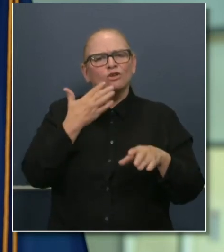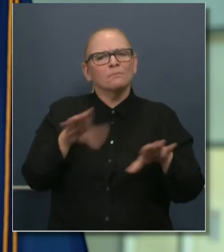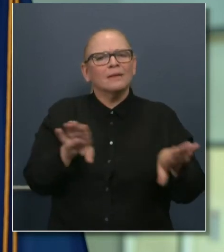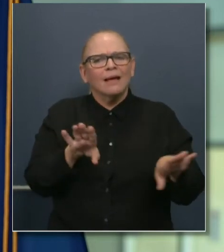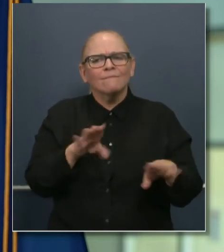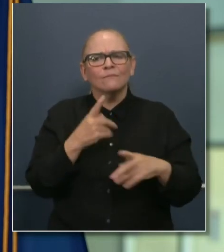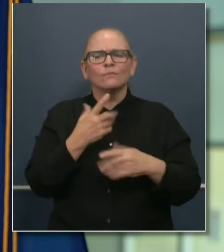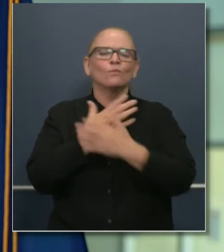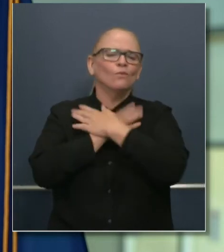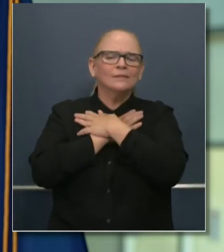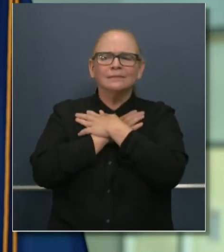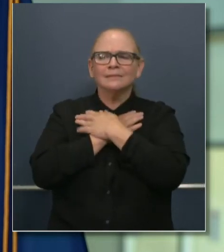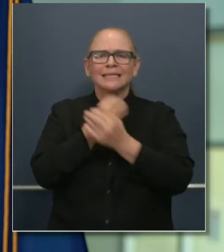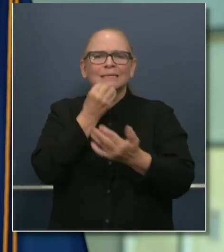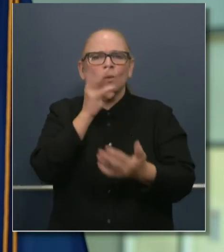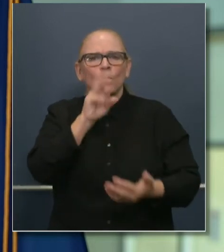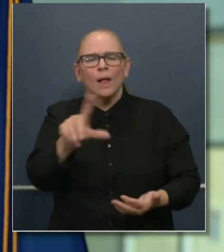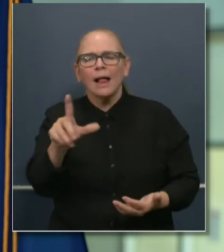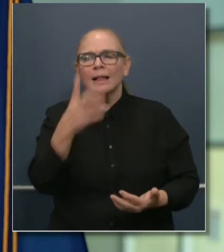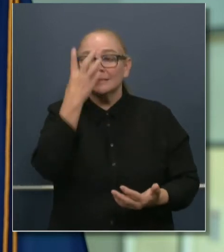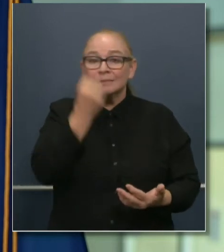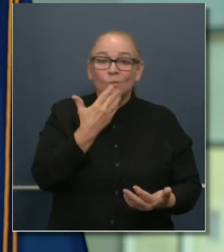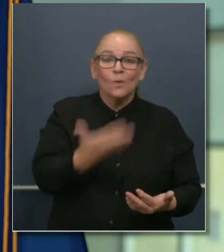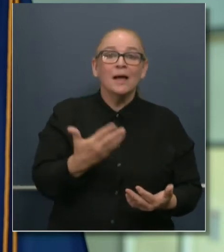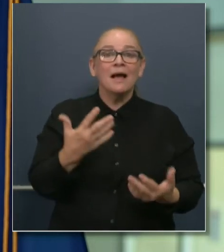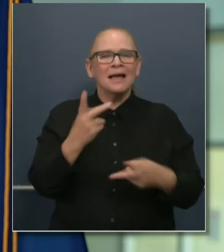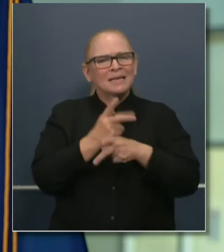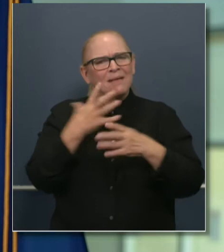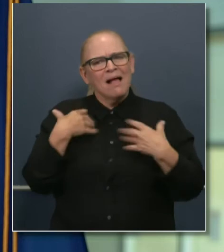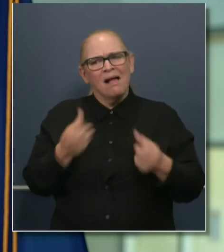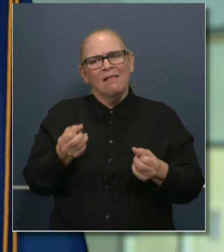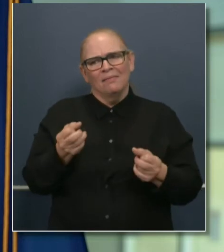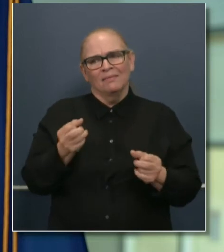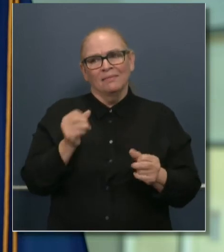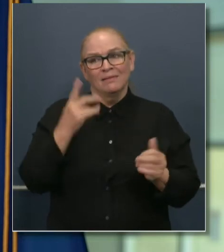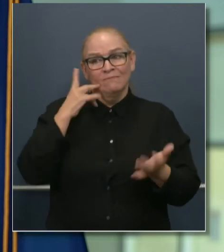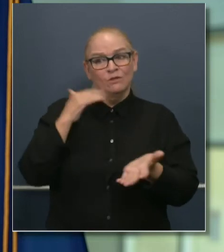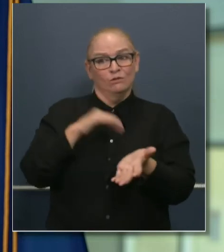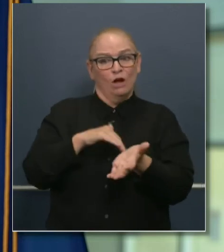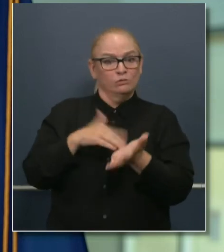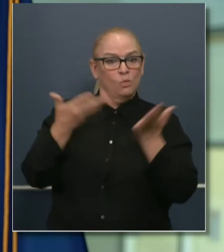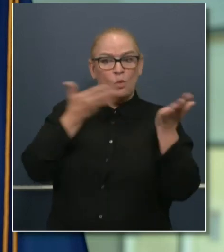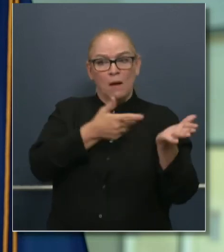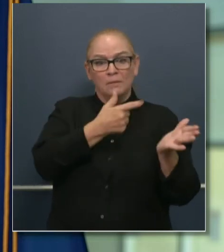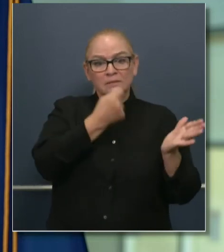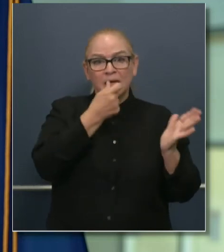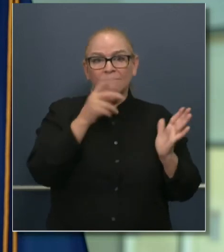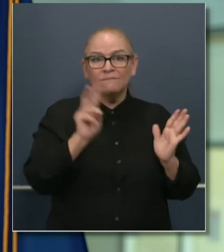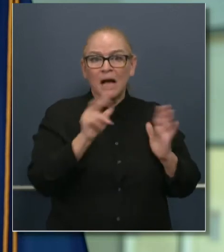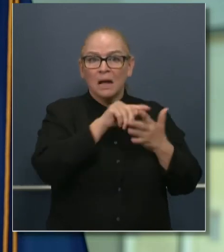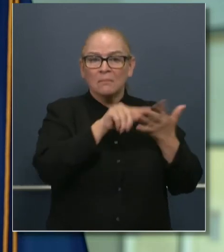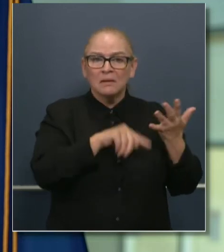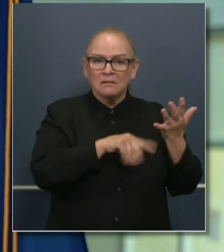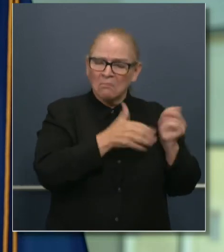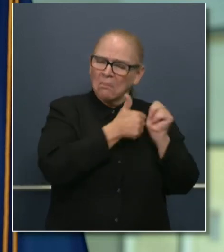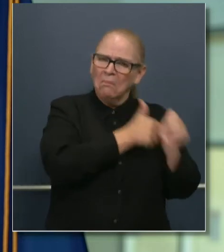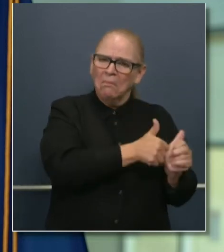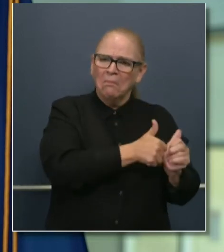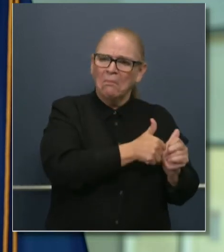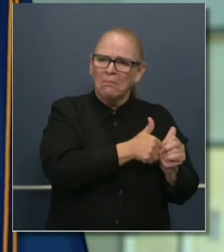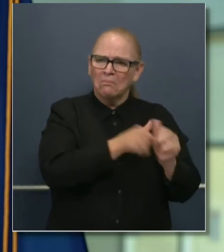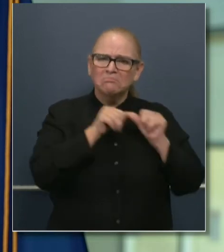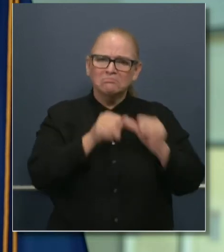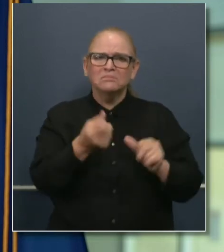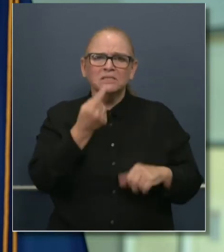eat well, that if your doctor or somebody's recommended vitamins, that you take those in order that we make sure that